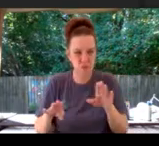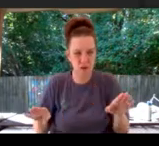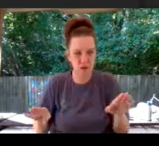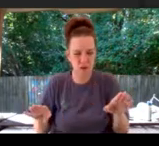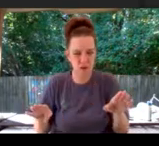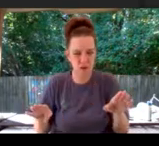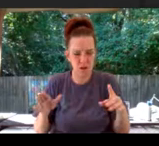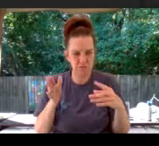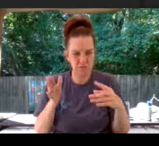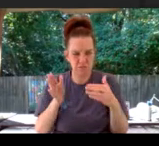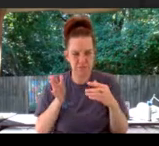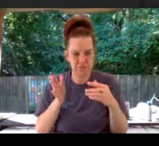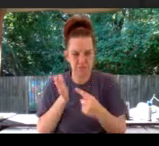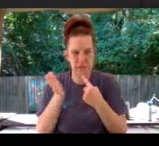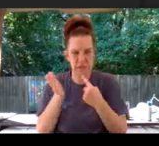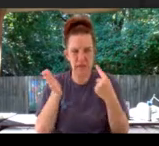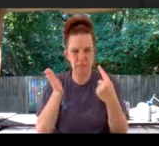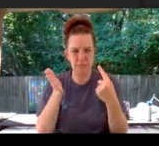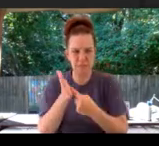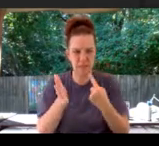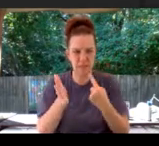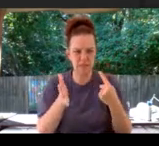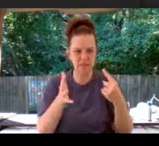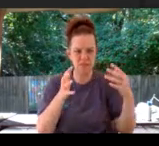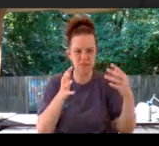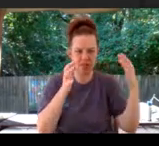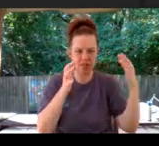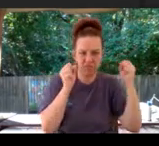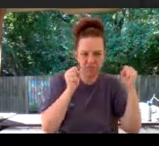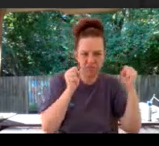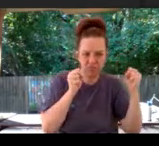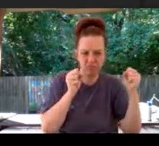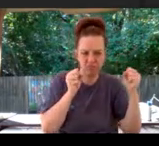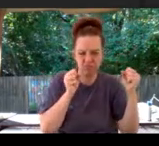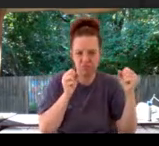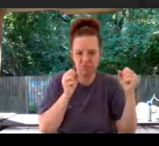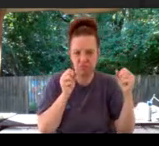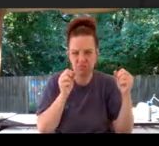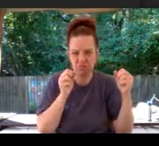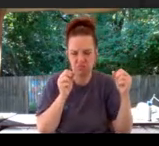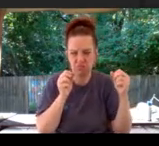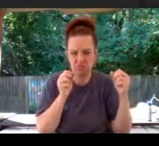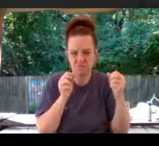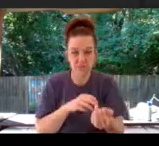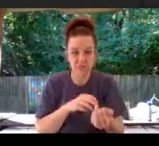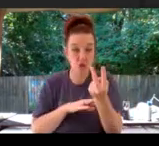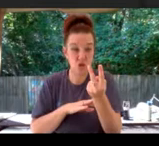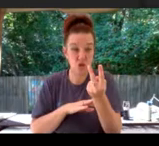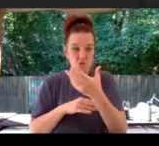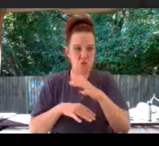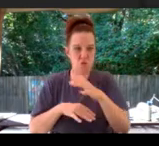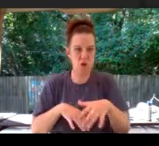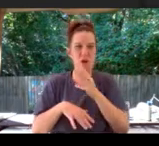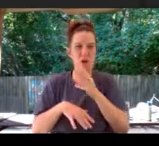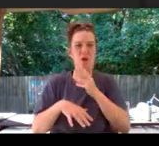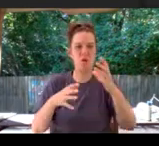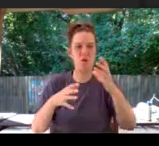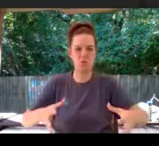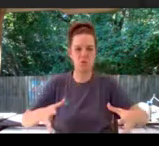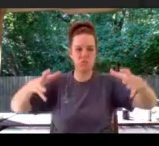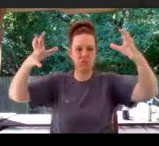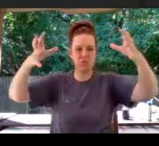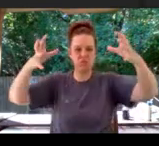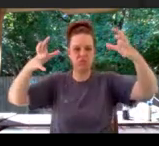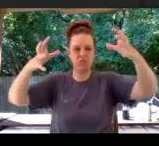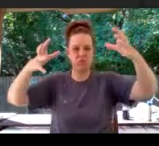Occasionally, there's a clang or a rumble. Two hot water tanks towered